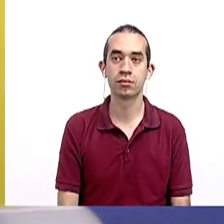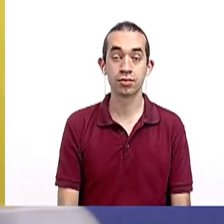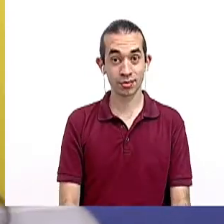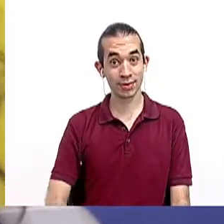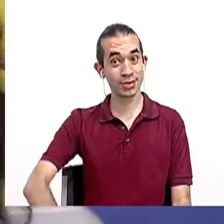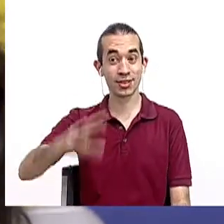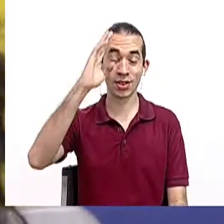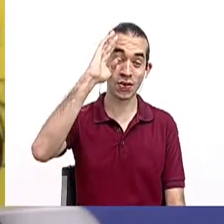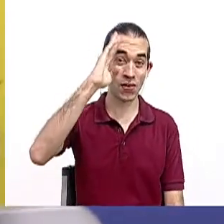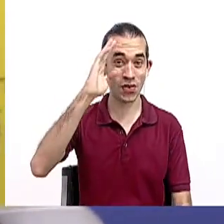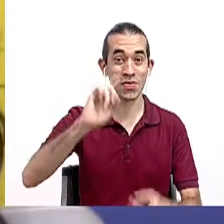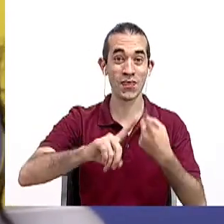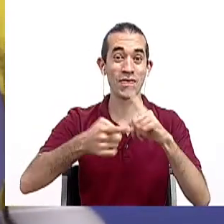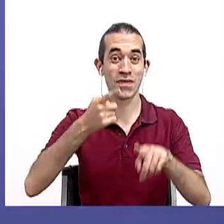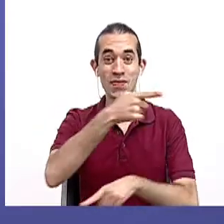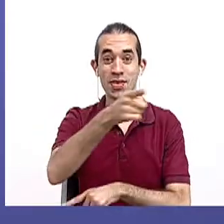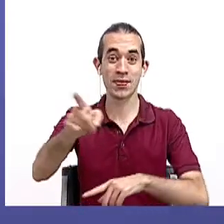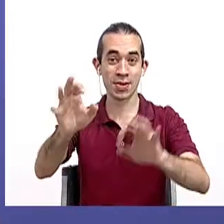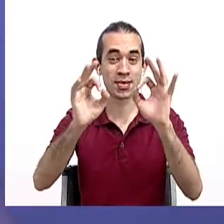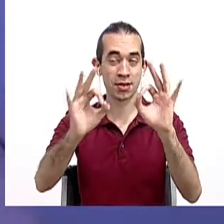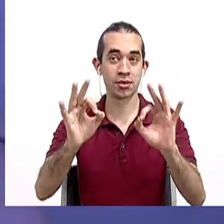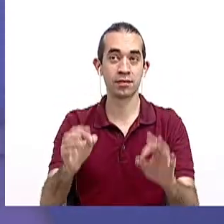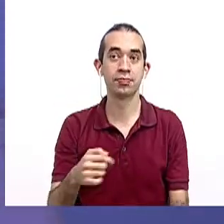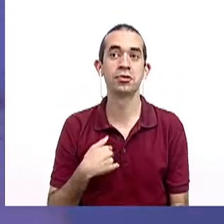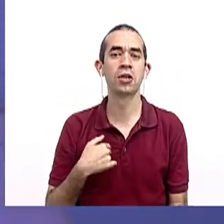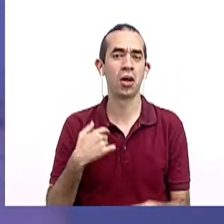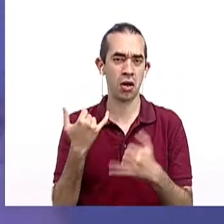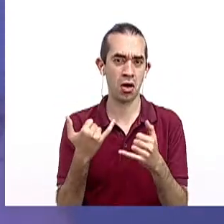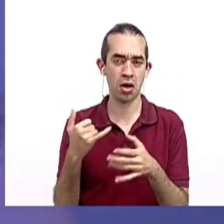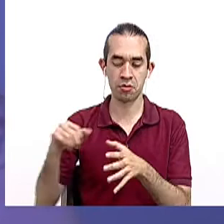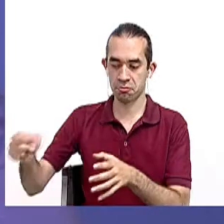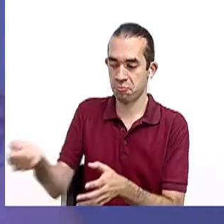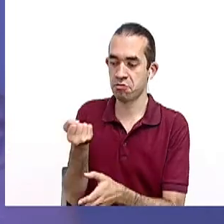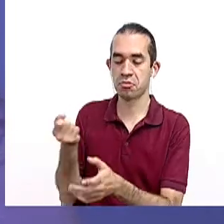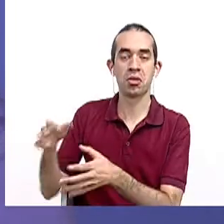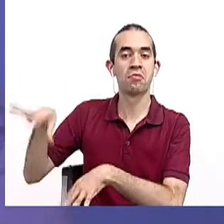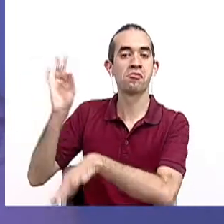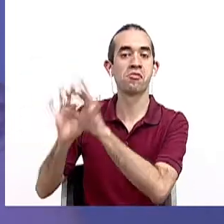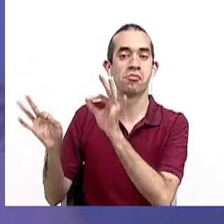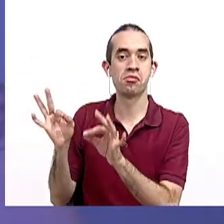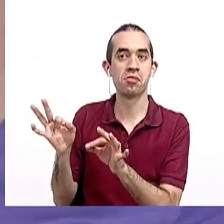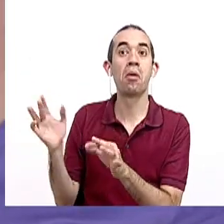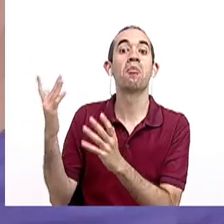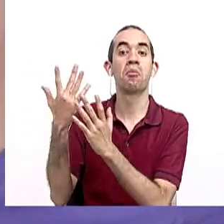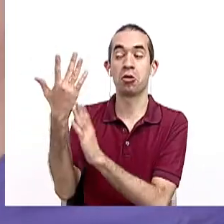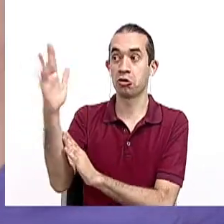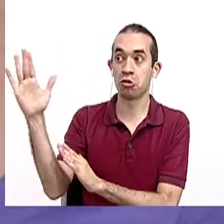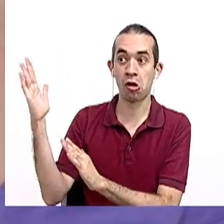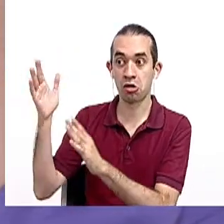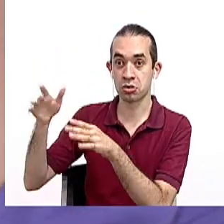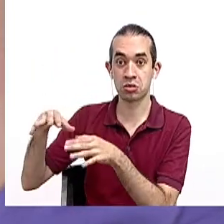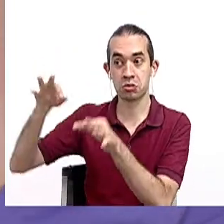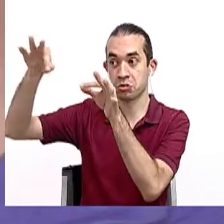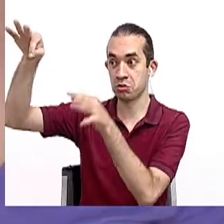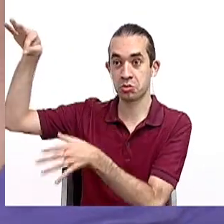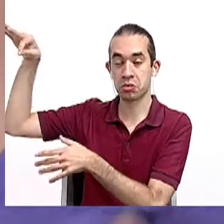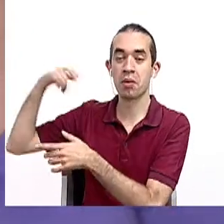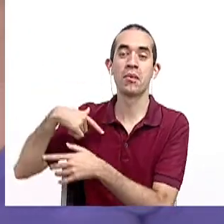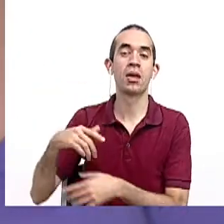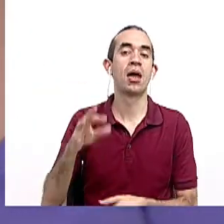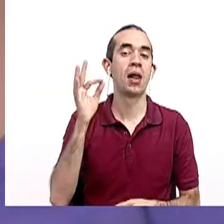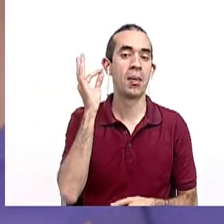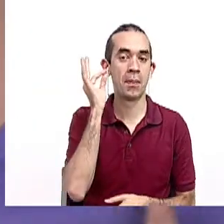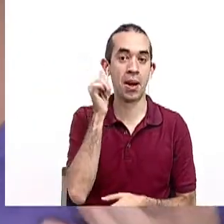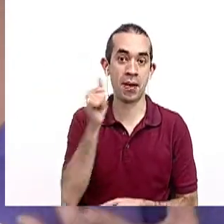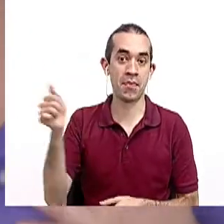Hello friends, how are you? I am going to unpack some clothes that I found in my closet. I have an older sister, and my